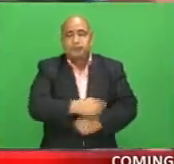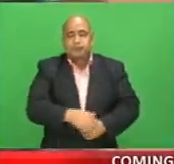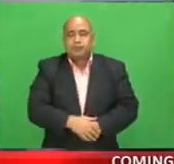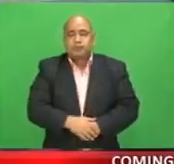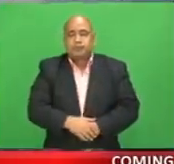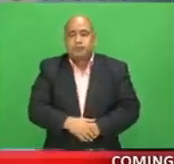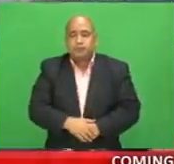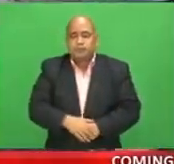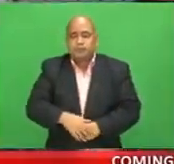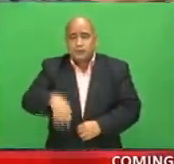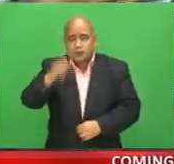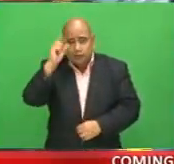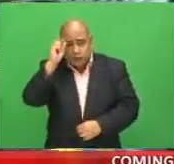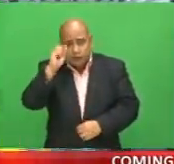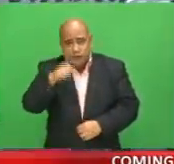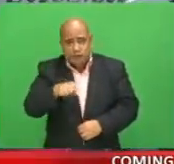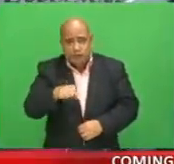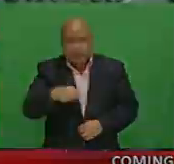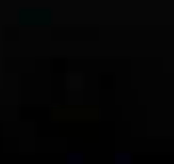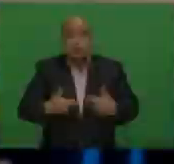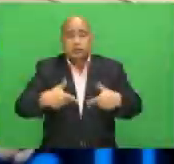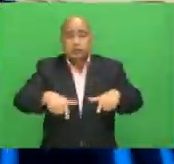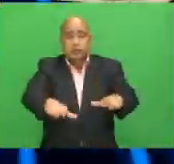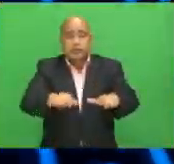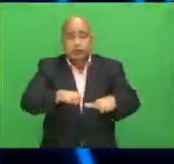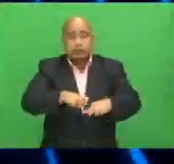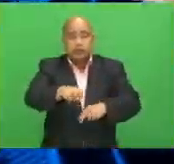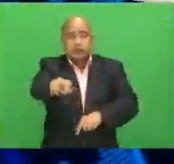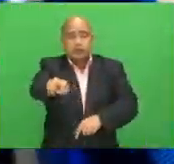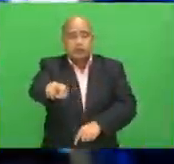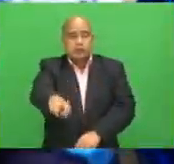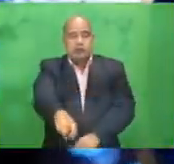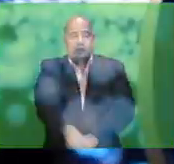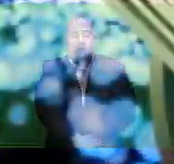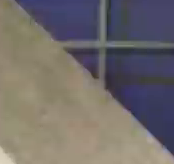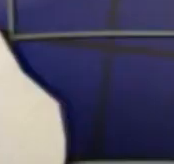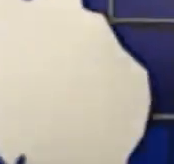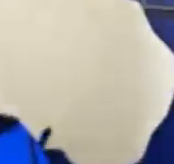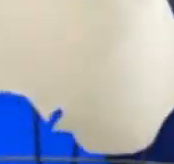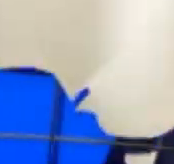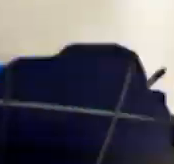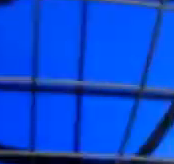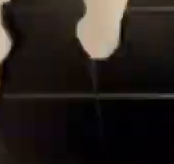Fijians flocked to apply for SME loans on last day.